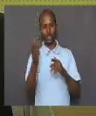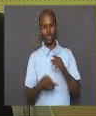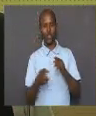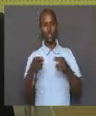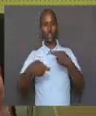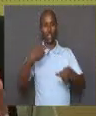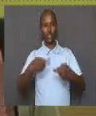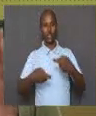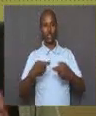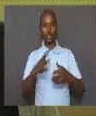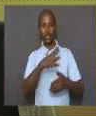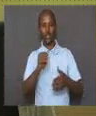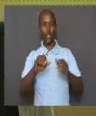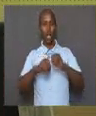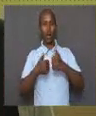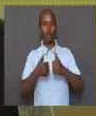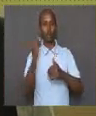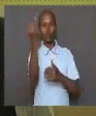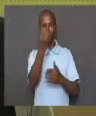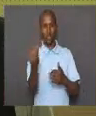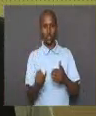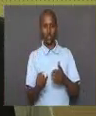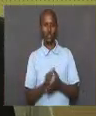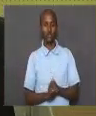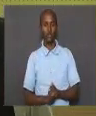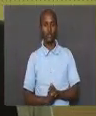relations and how to sketch them.